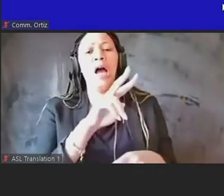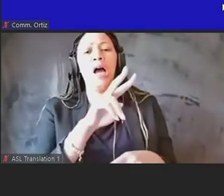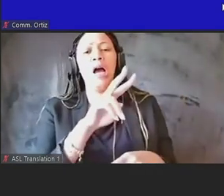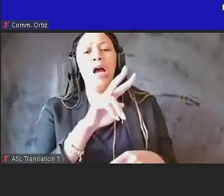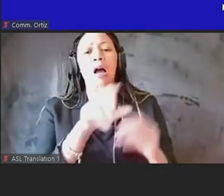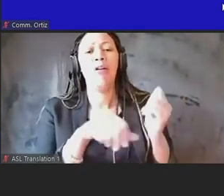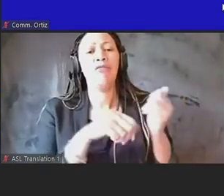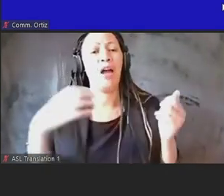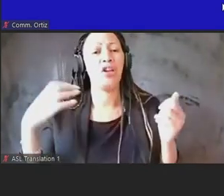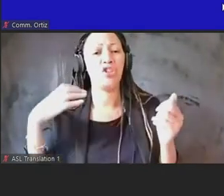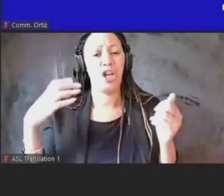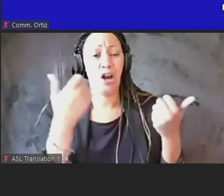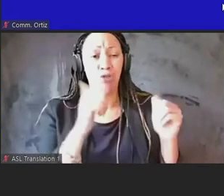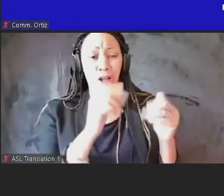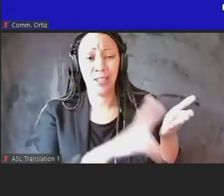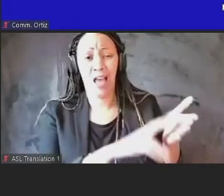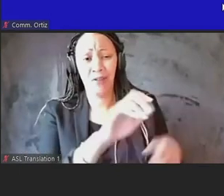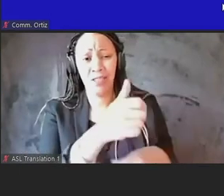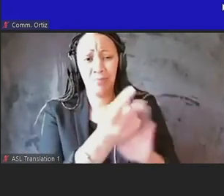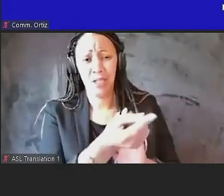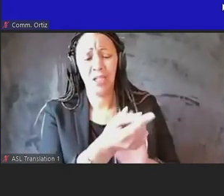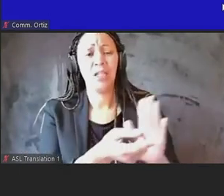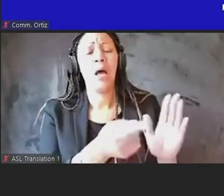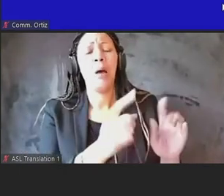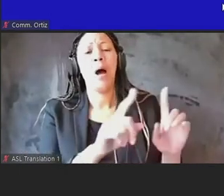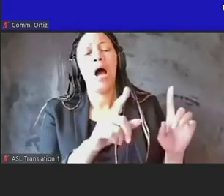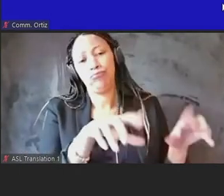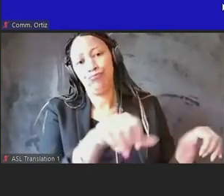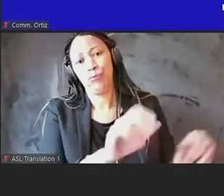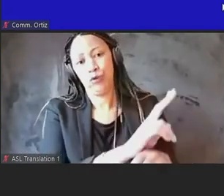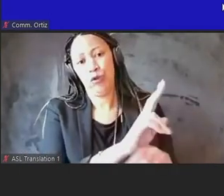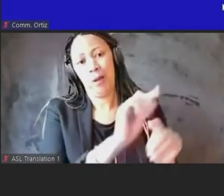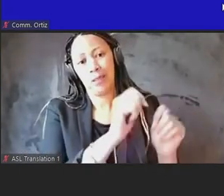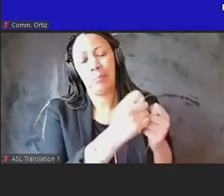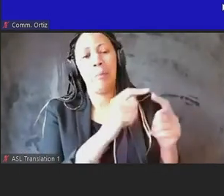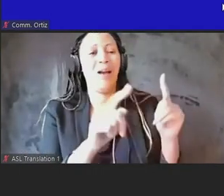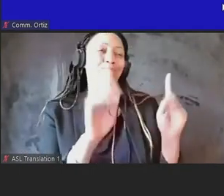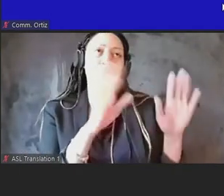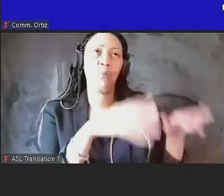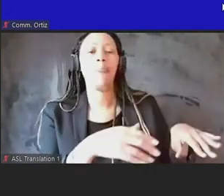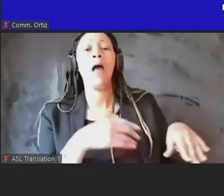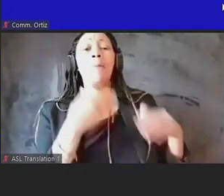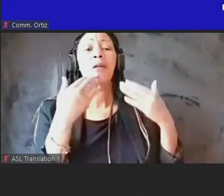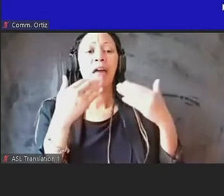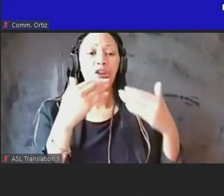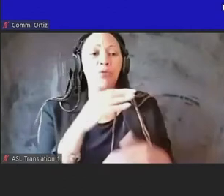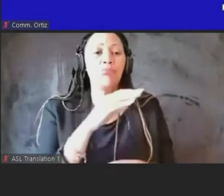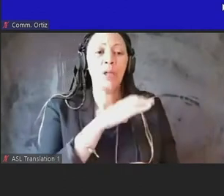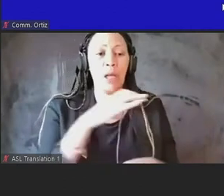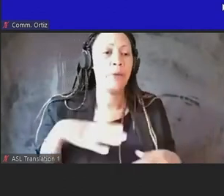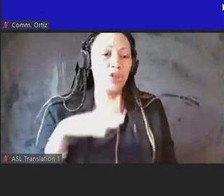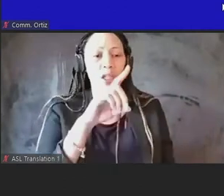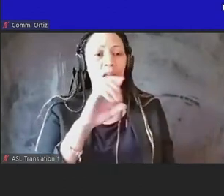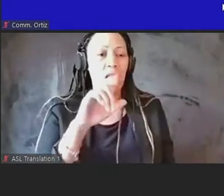up for 10 minutes. So I can take the entire presentation from my team, but that's neither here nor there. Commissioner De La Hoos, thank you for giving me the time.